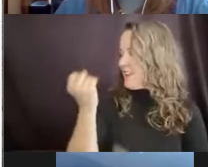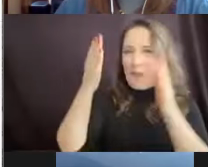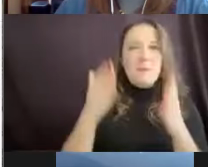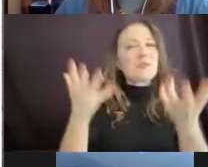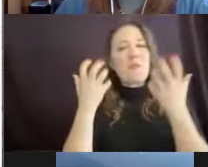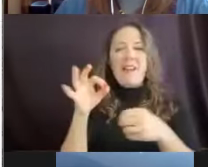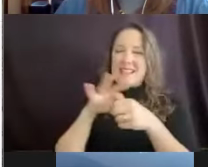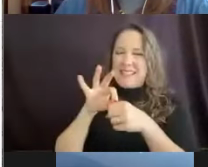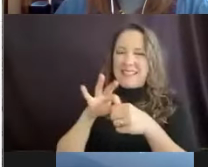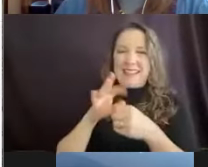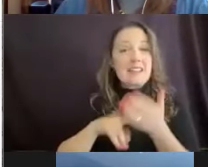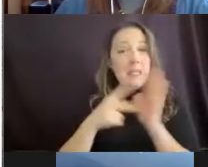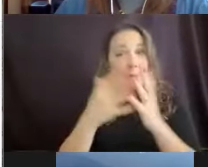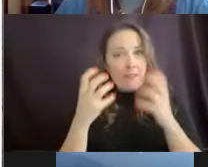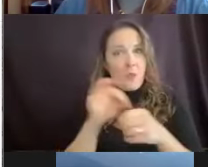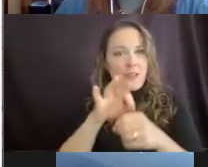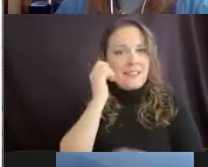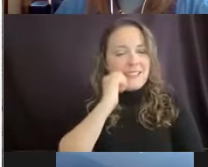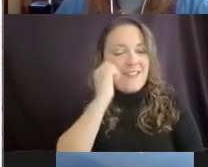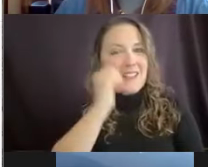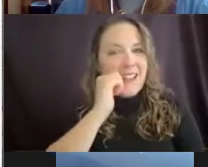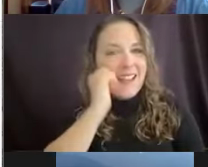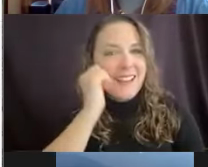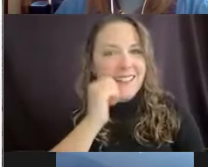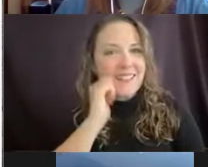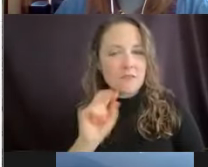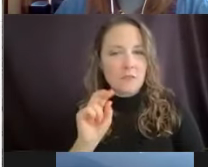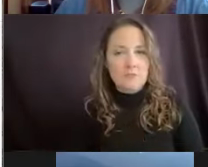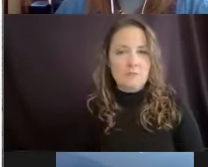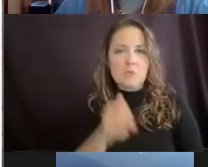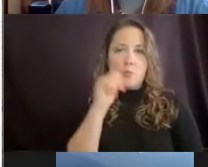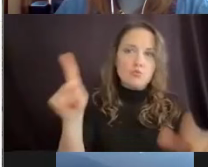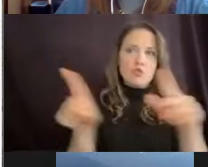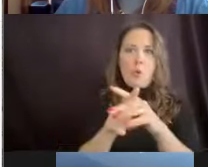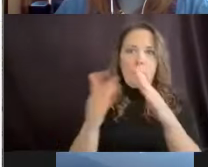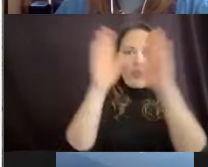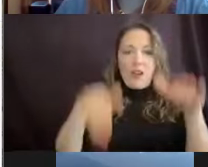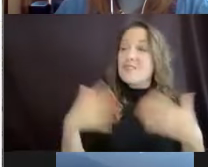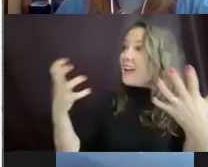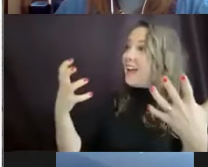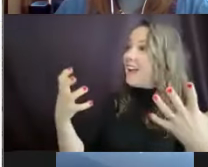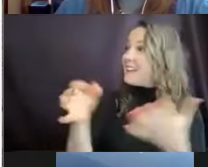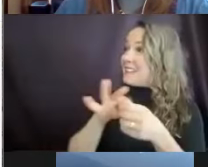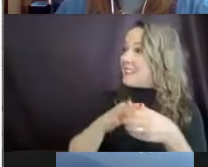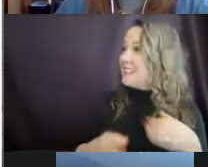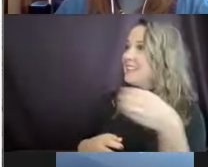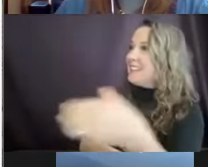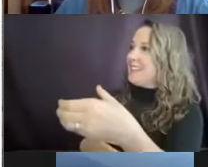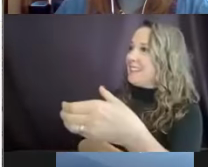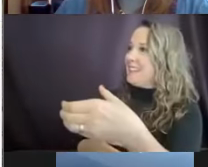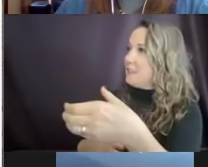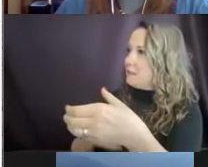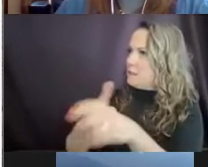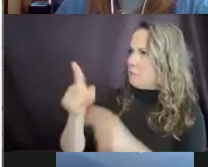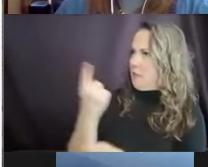make them tea all the time. They don't want you to come around to their place unexpectedly and make them tea and force them to drink it, going, "But you wanted